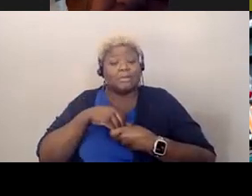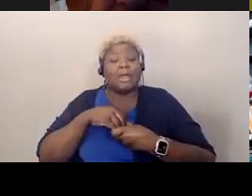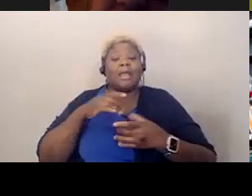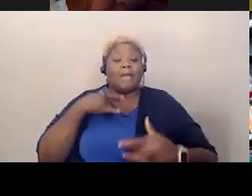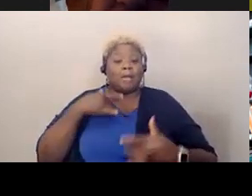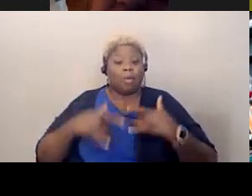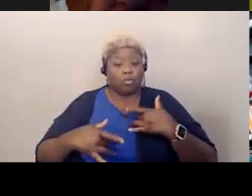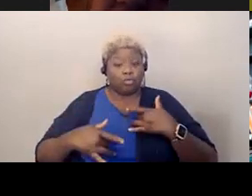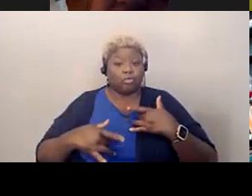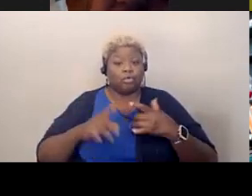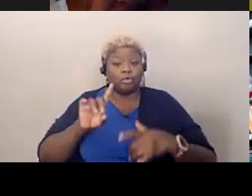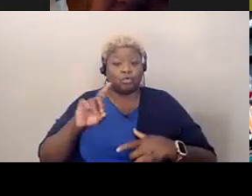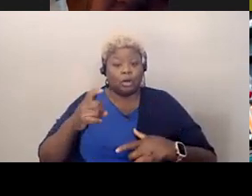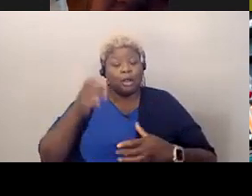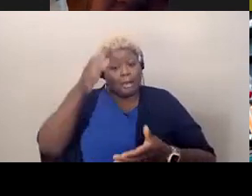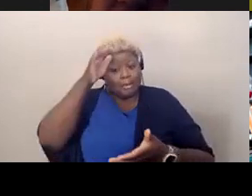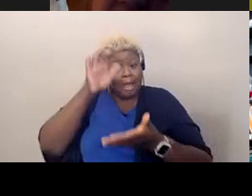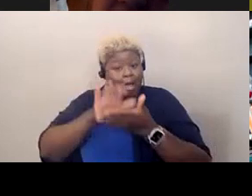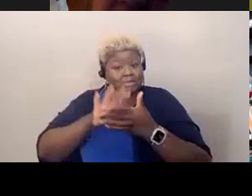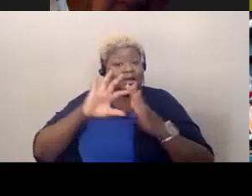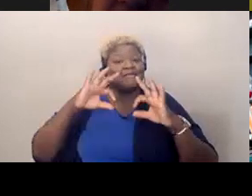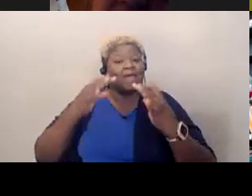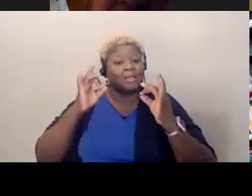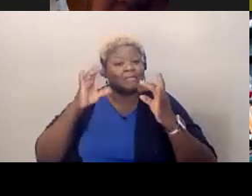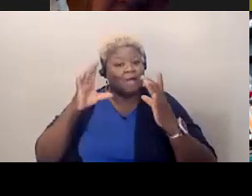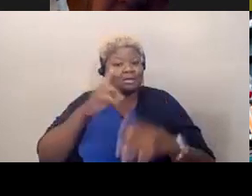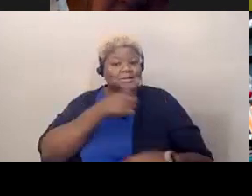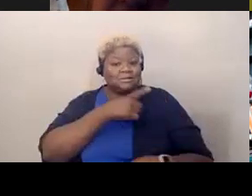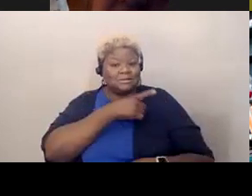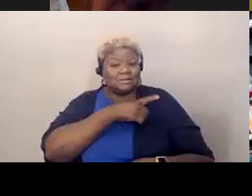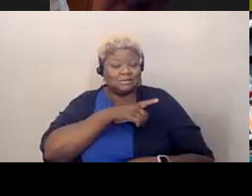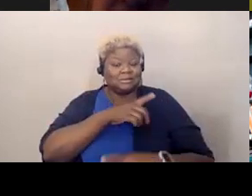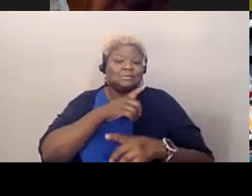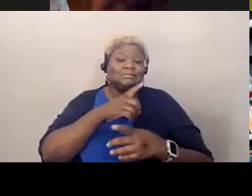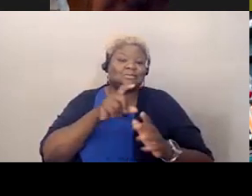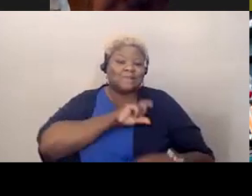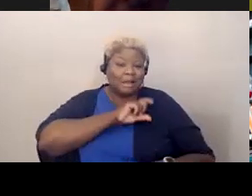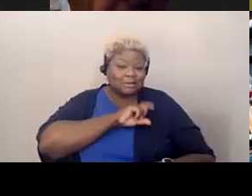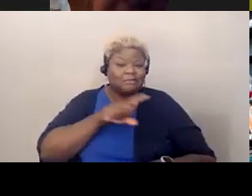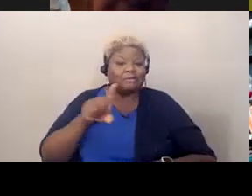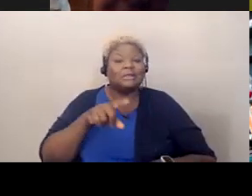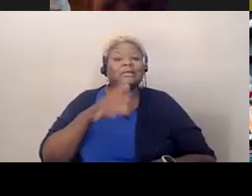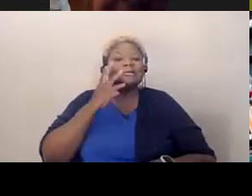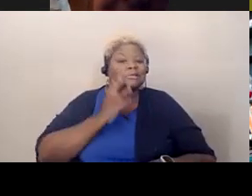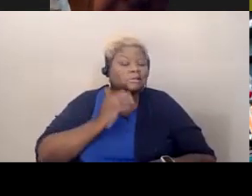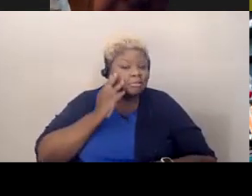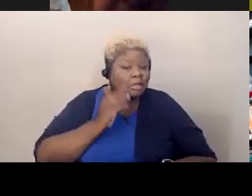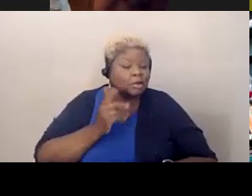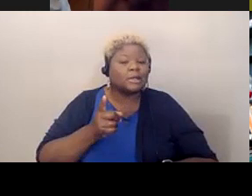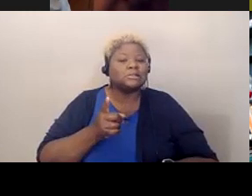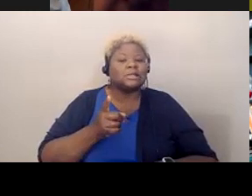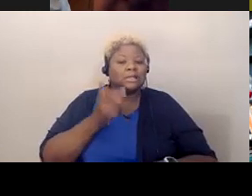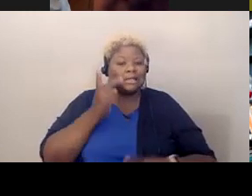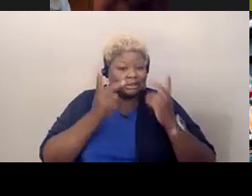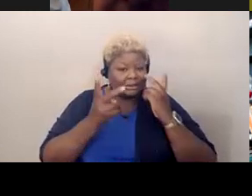husband is a family violence detective. So he also has experience in